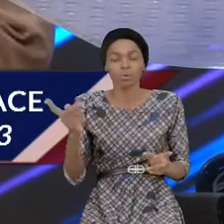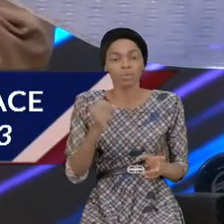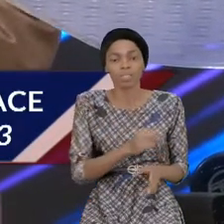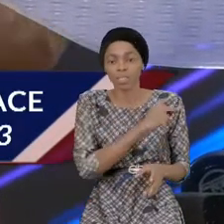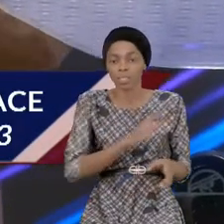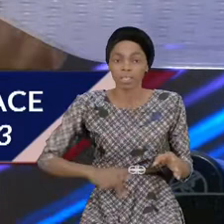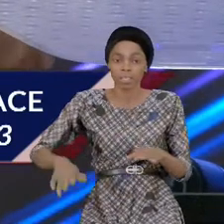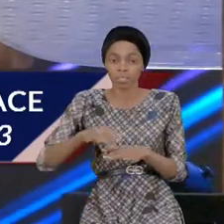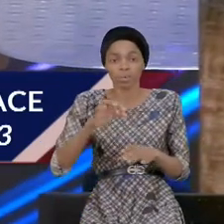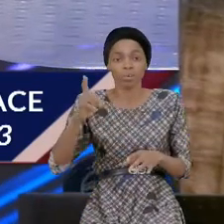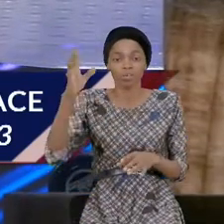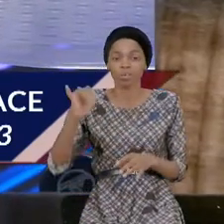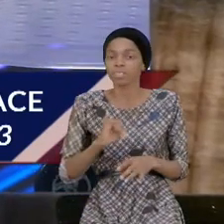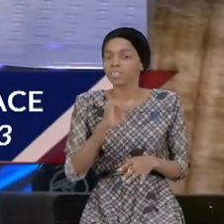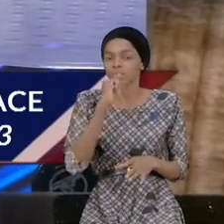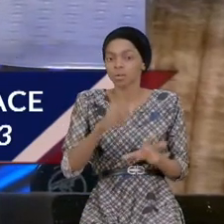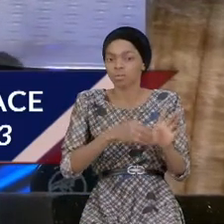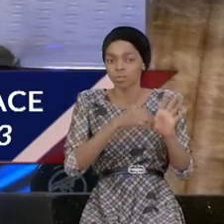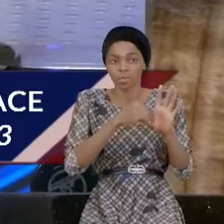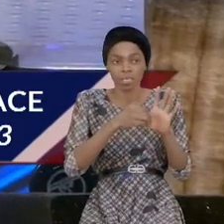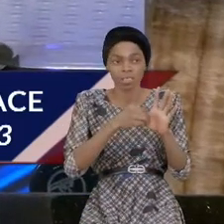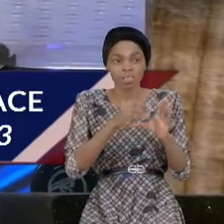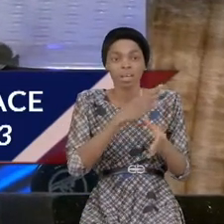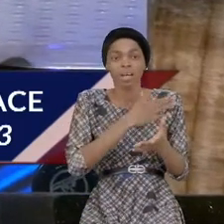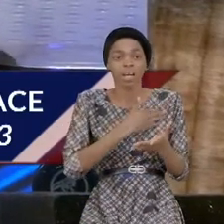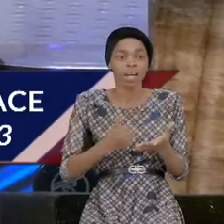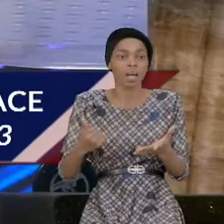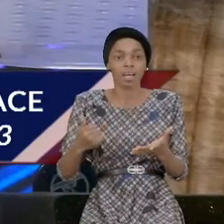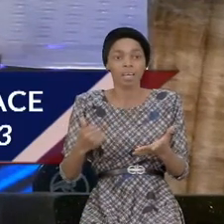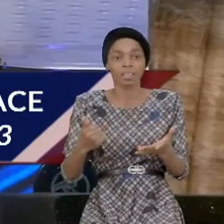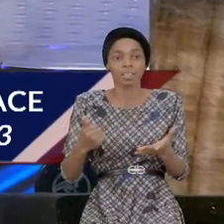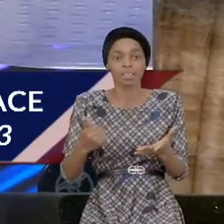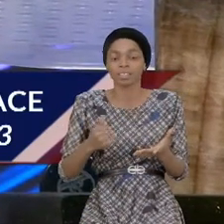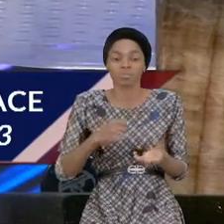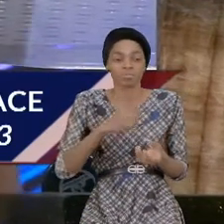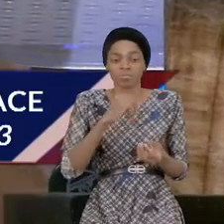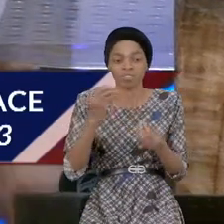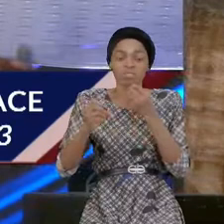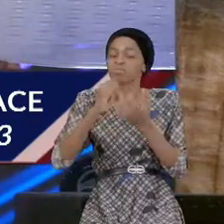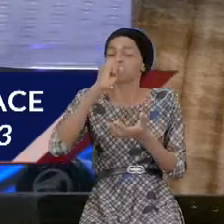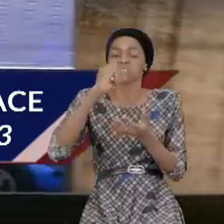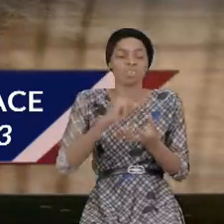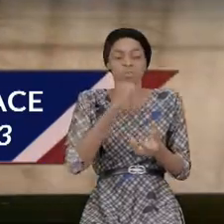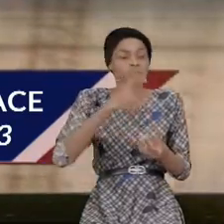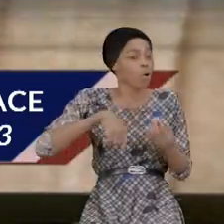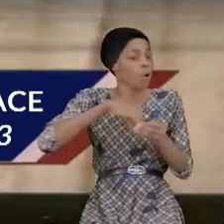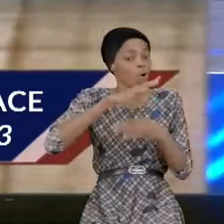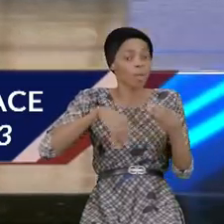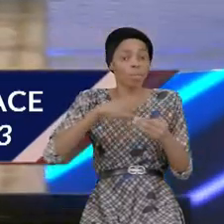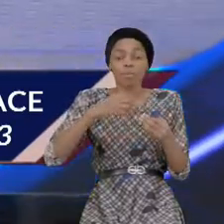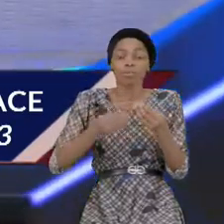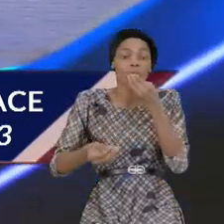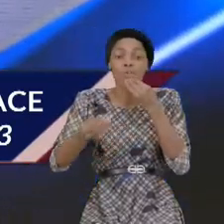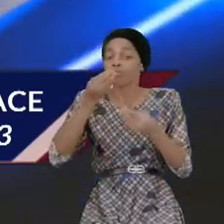and drink, but righteousness and peace and joy in the Holy